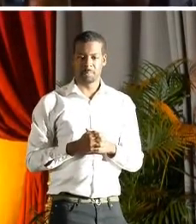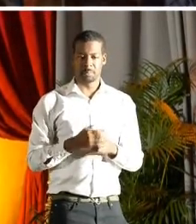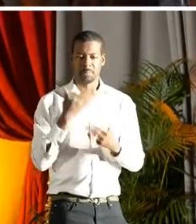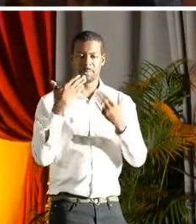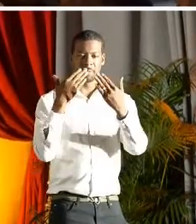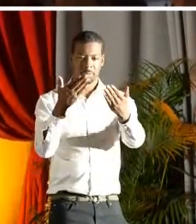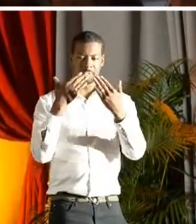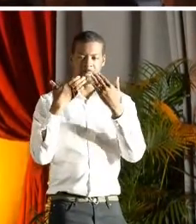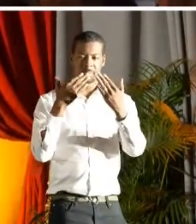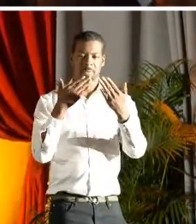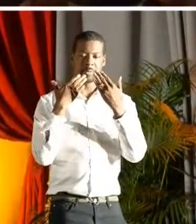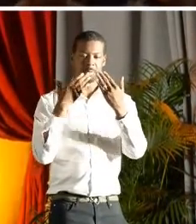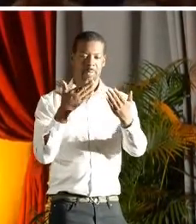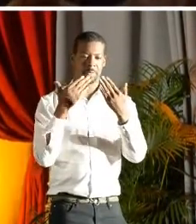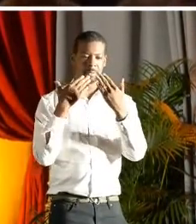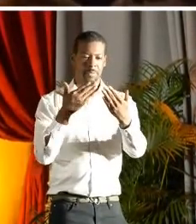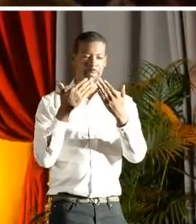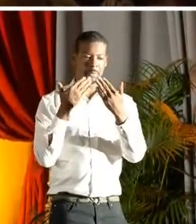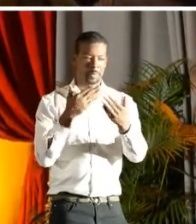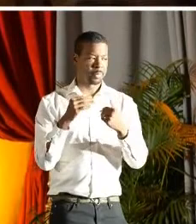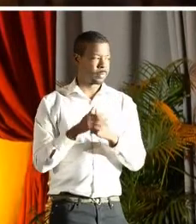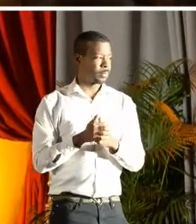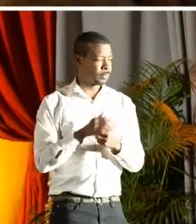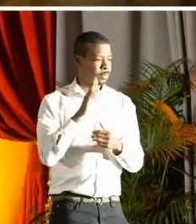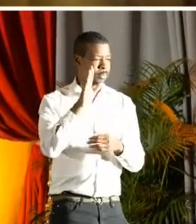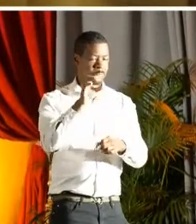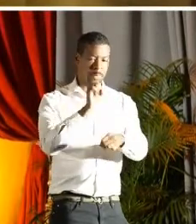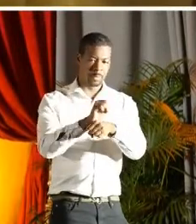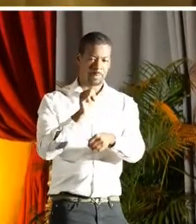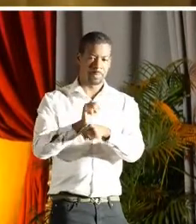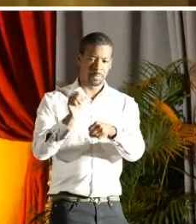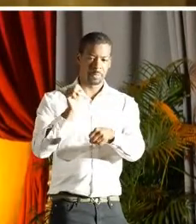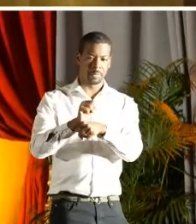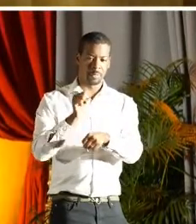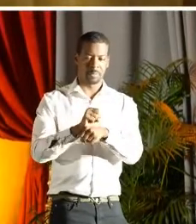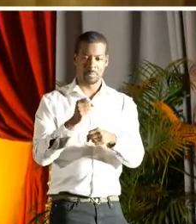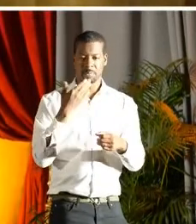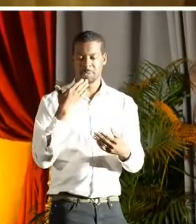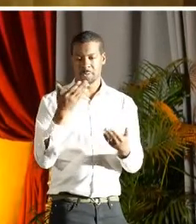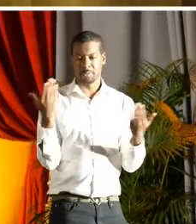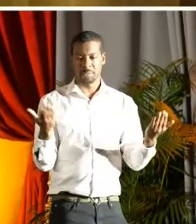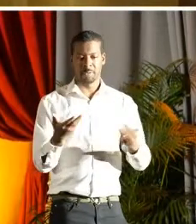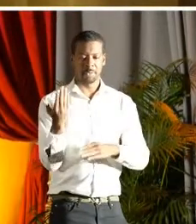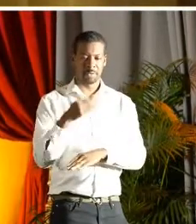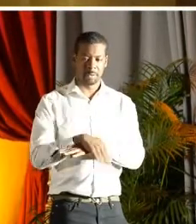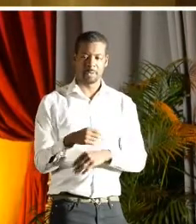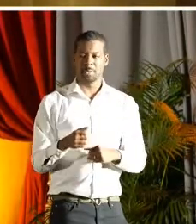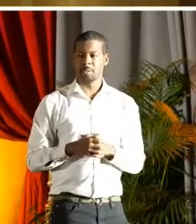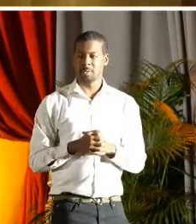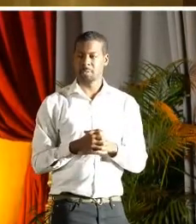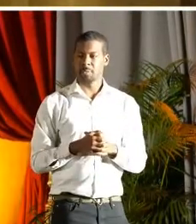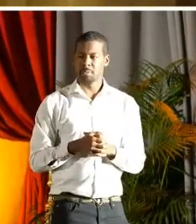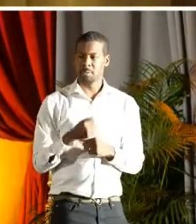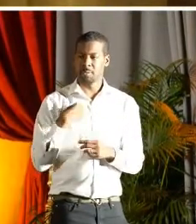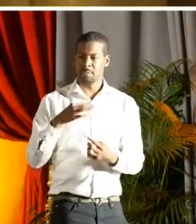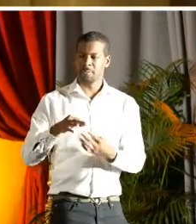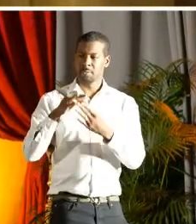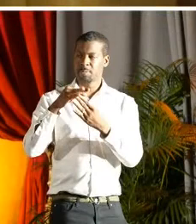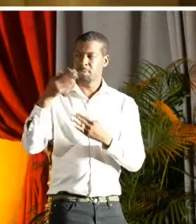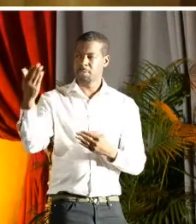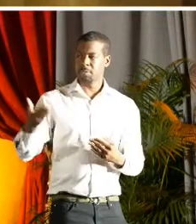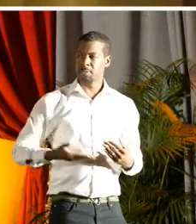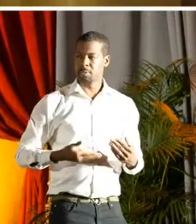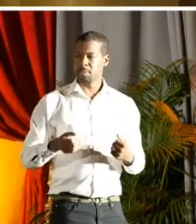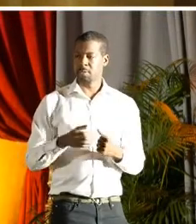Thank you all for the tremendous work that you've done, and thank you for being here tonight. There's another special guest, but